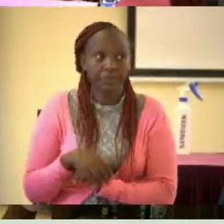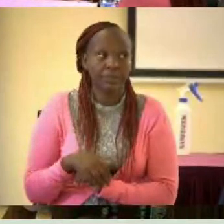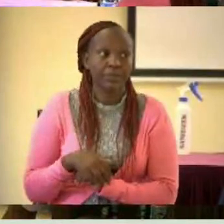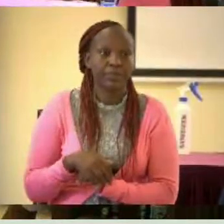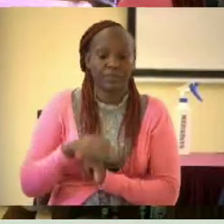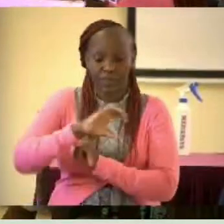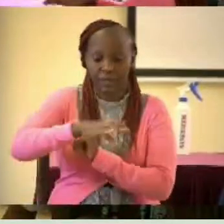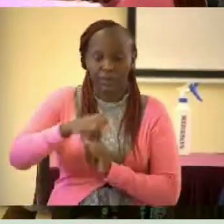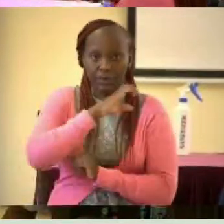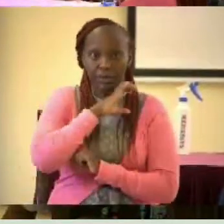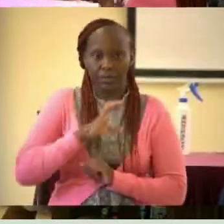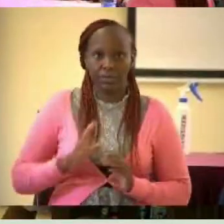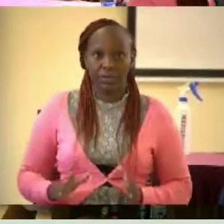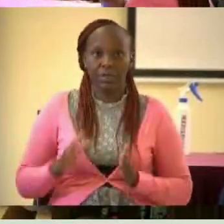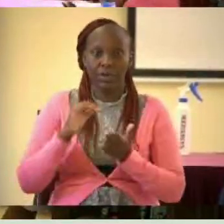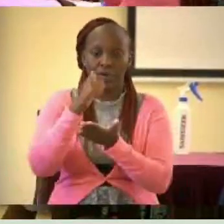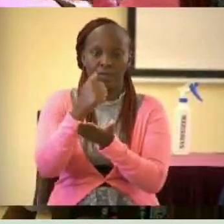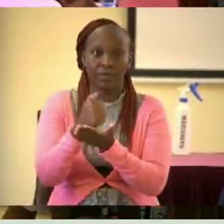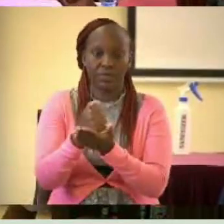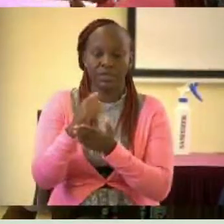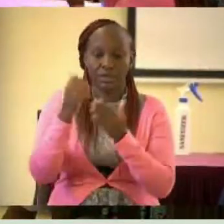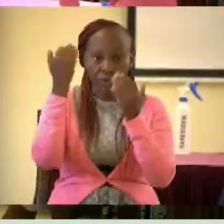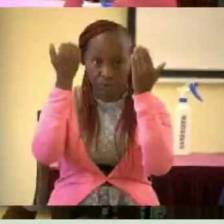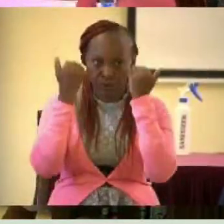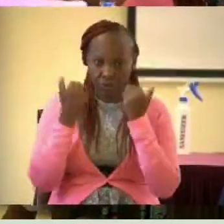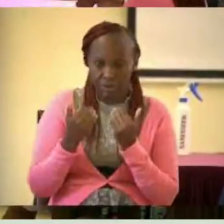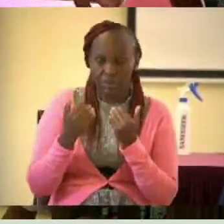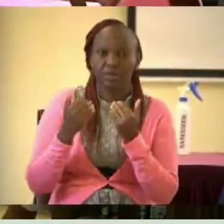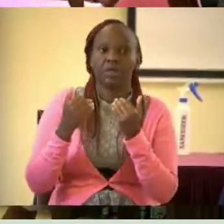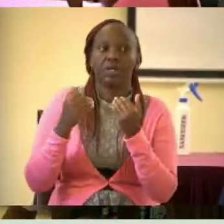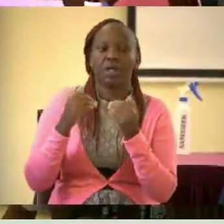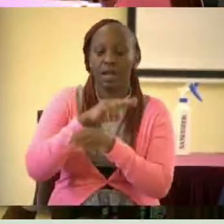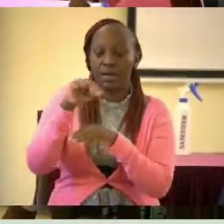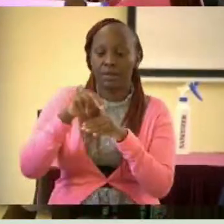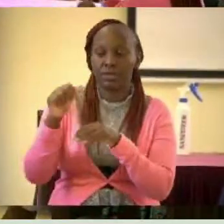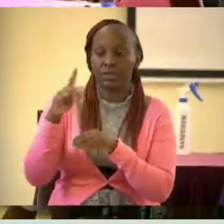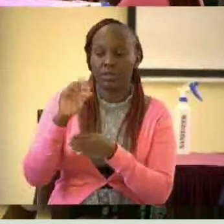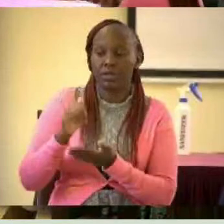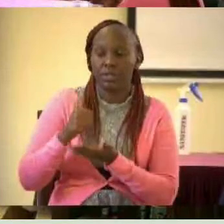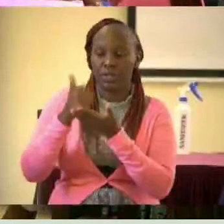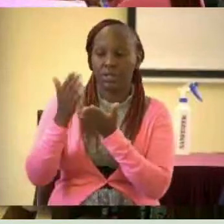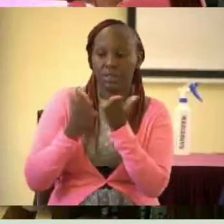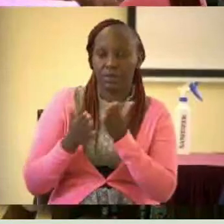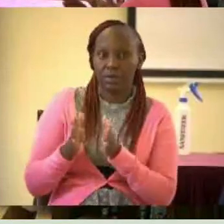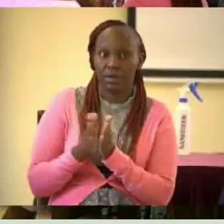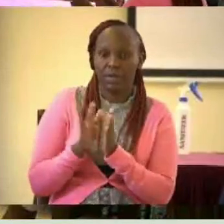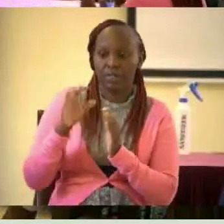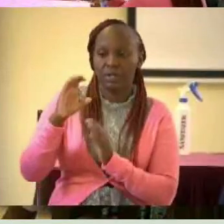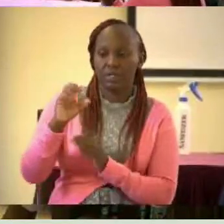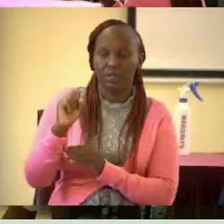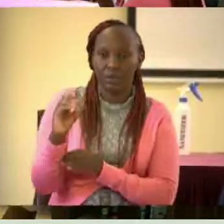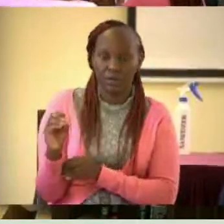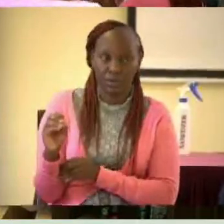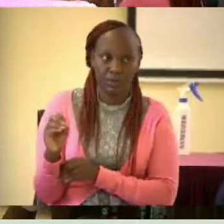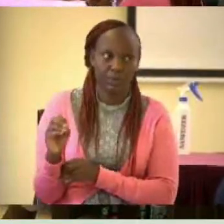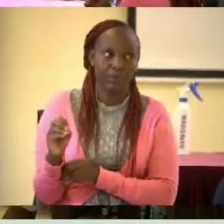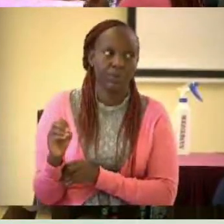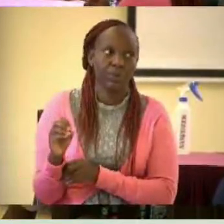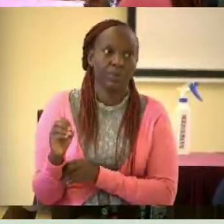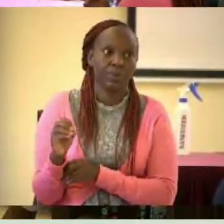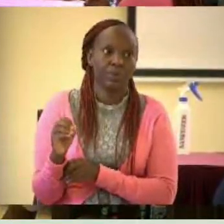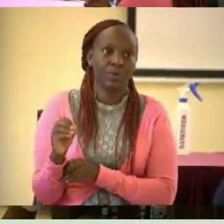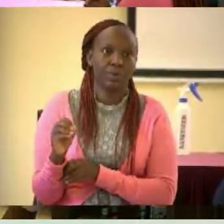County Commissioner's Office, the Judiciary, National Legal Aid Service, and civil